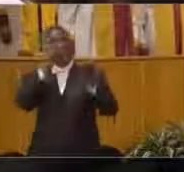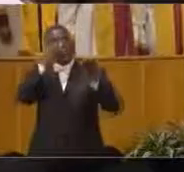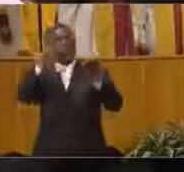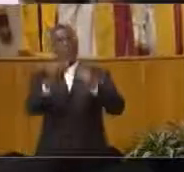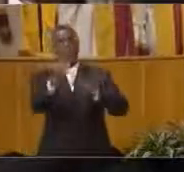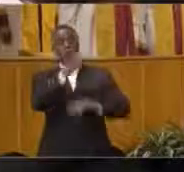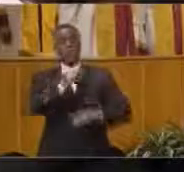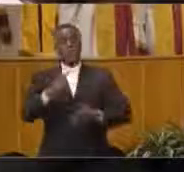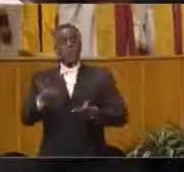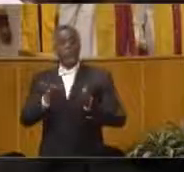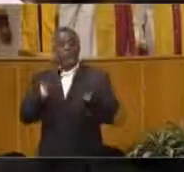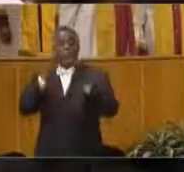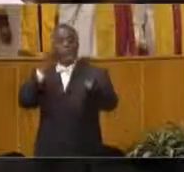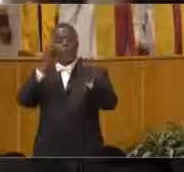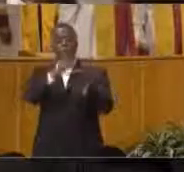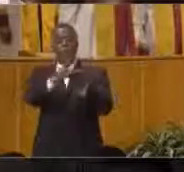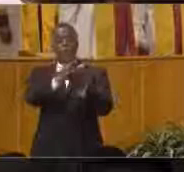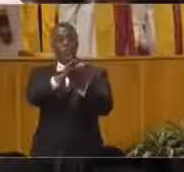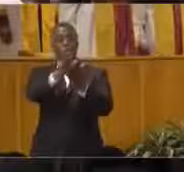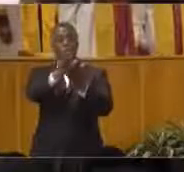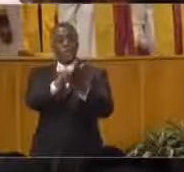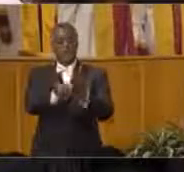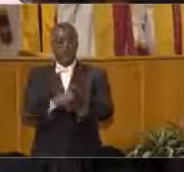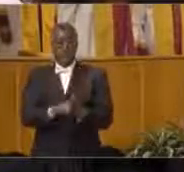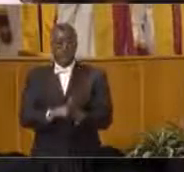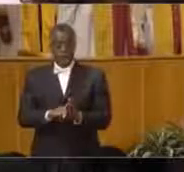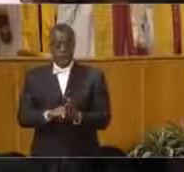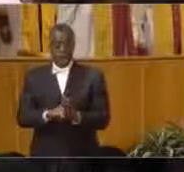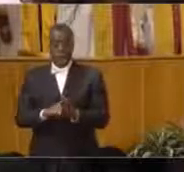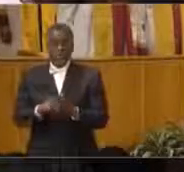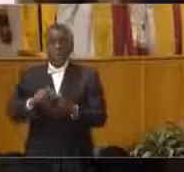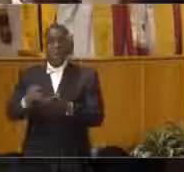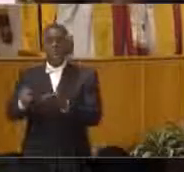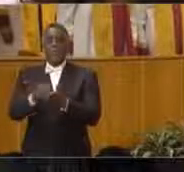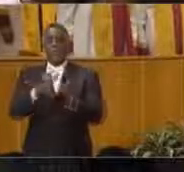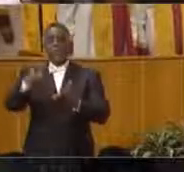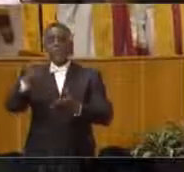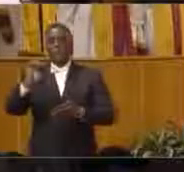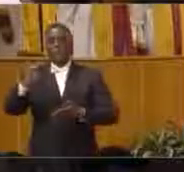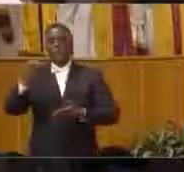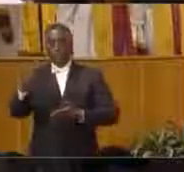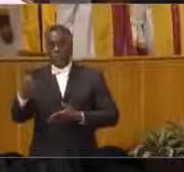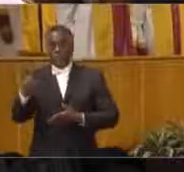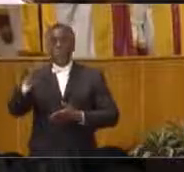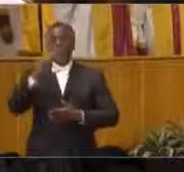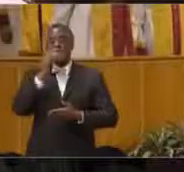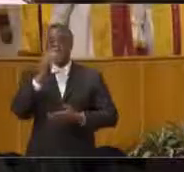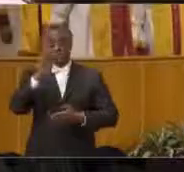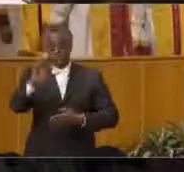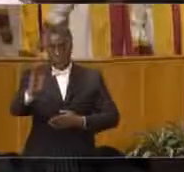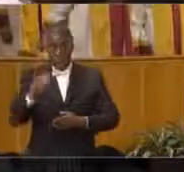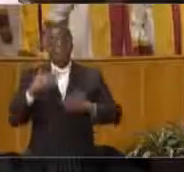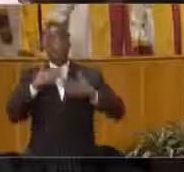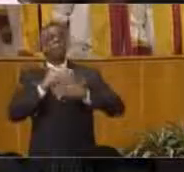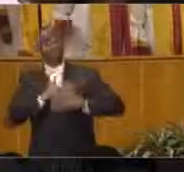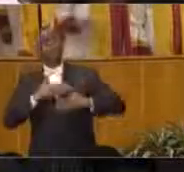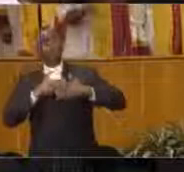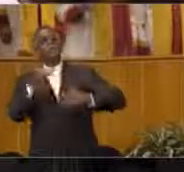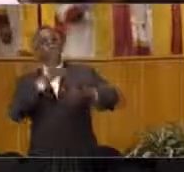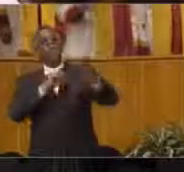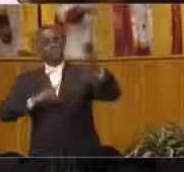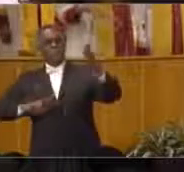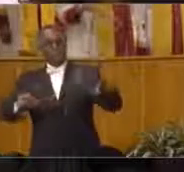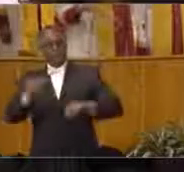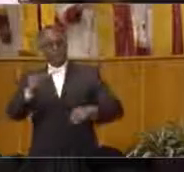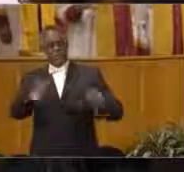an offering in righteousness. Then the offering of Judah and Jerusalem will be pleasant to the Lord, as in the days